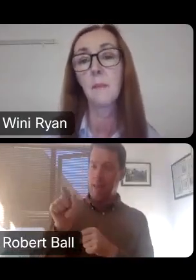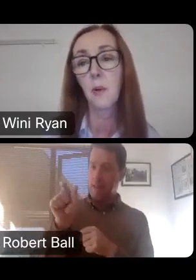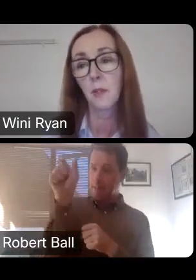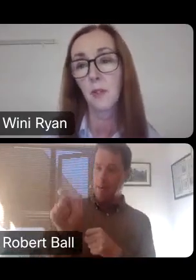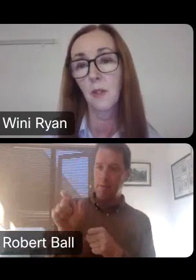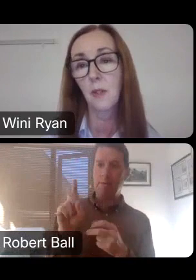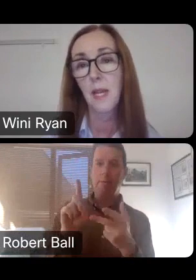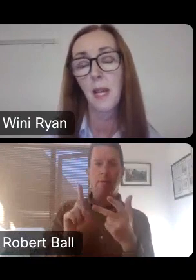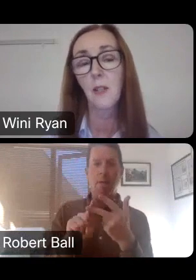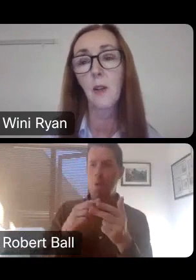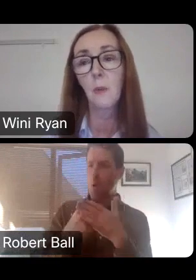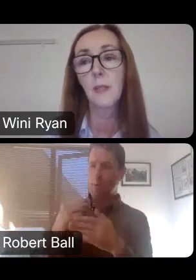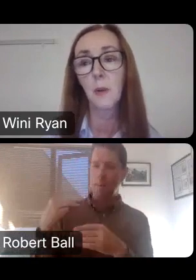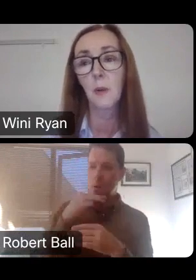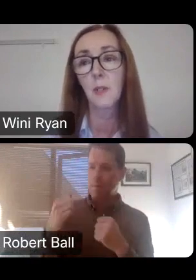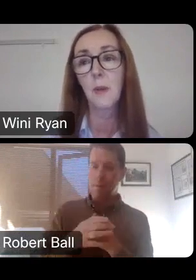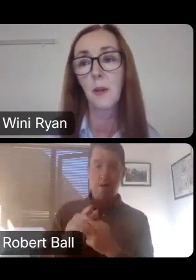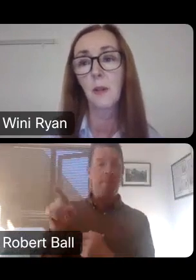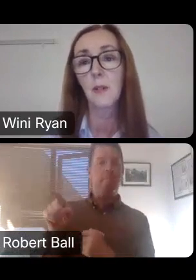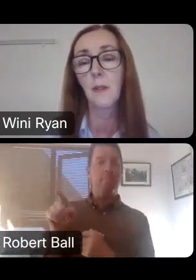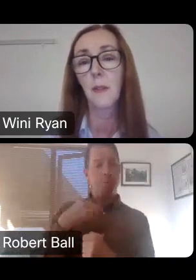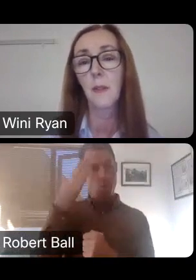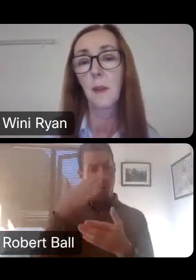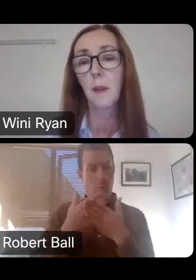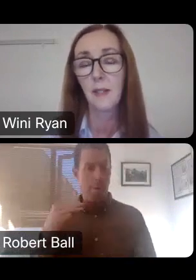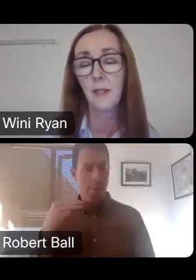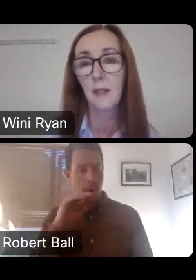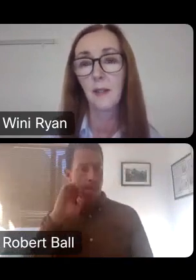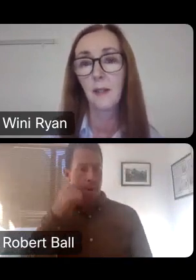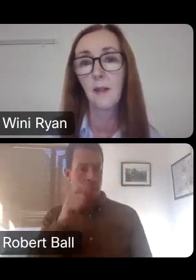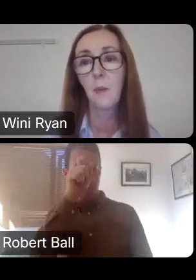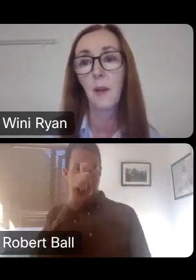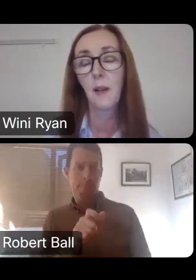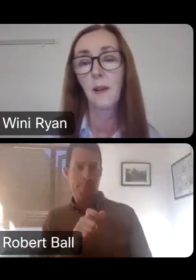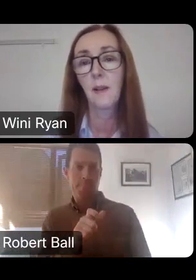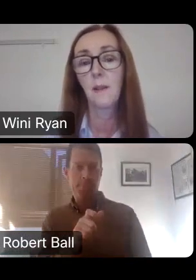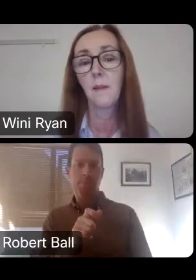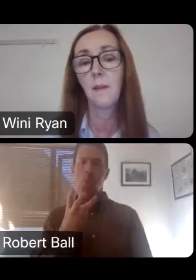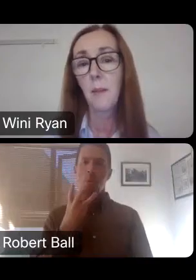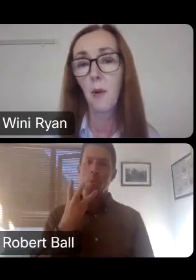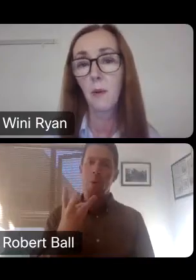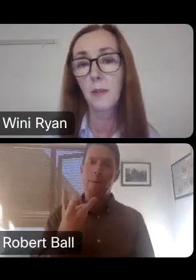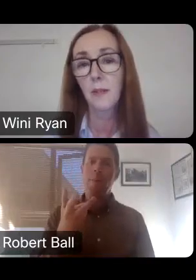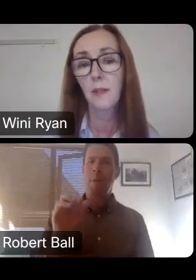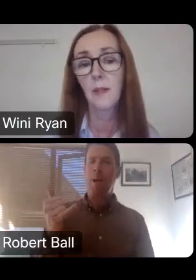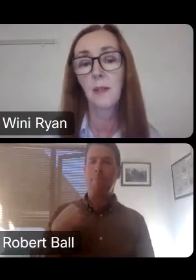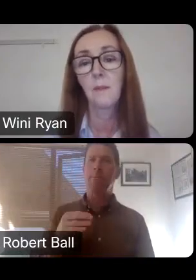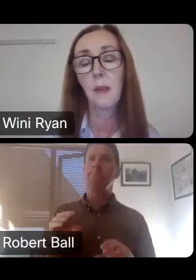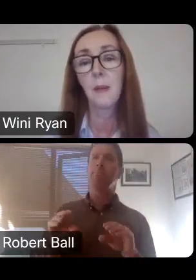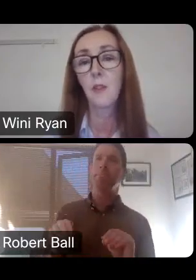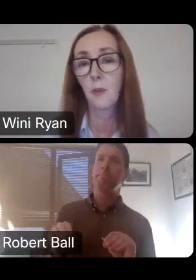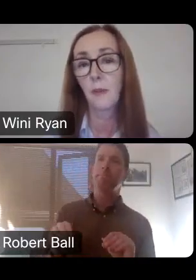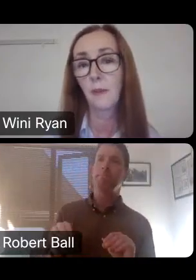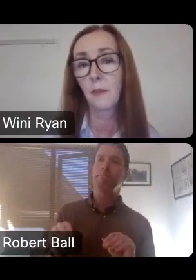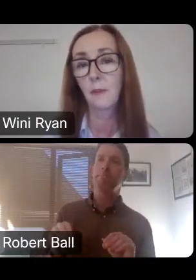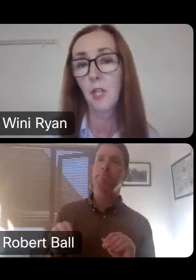what's important to them. And you know what's important because the person will maybe pause, maybe